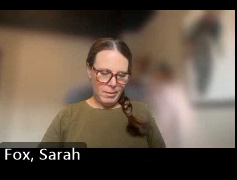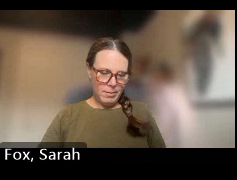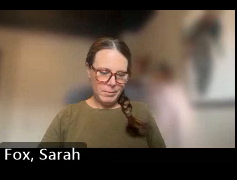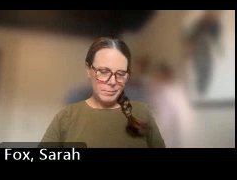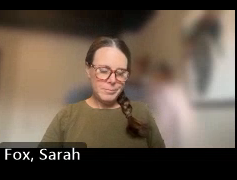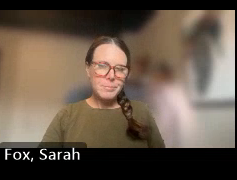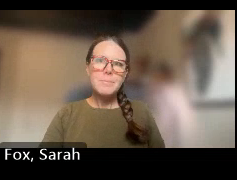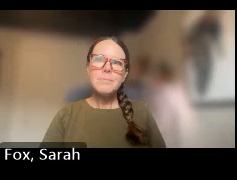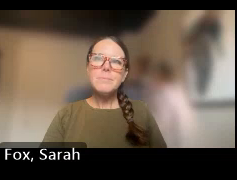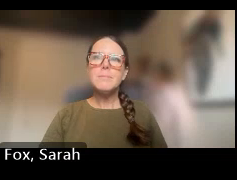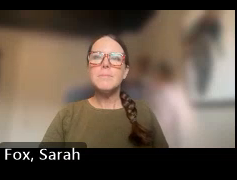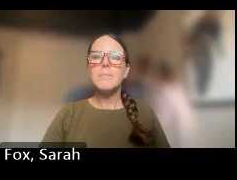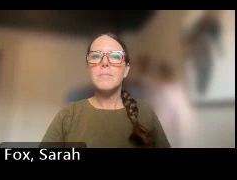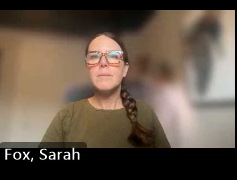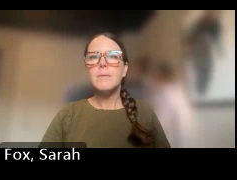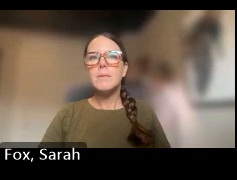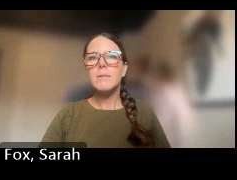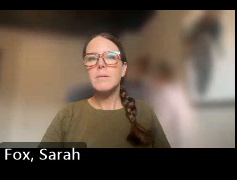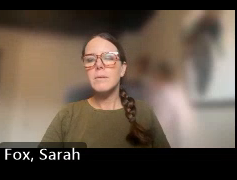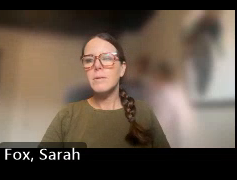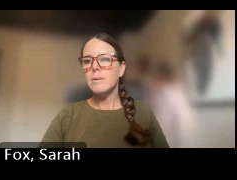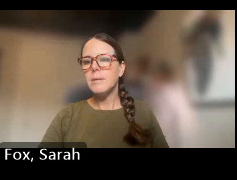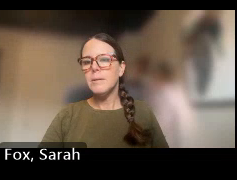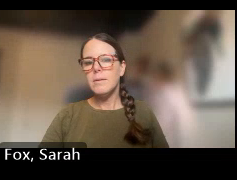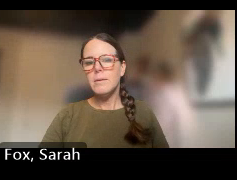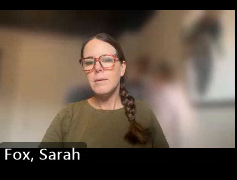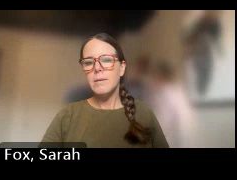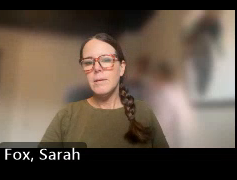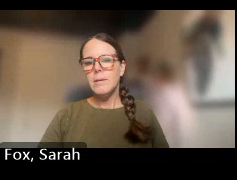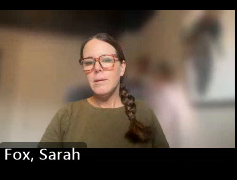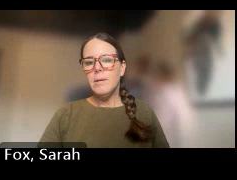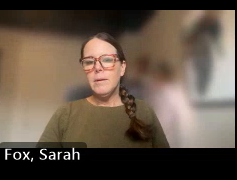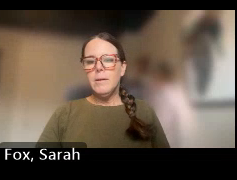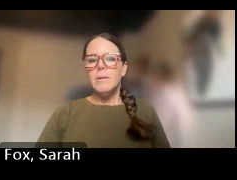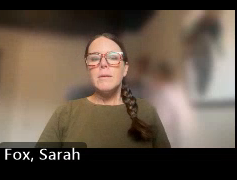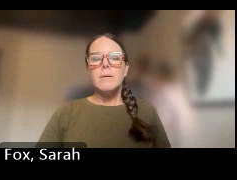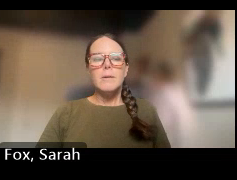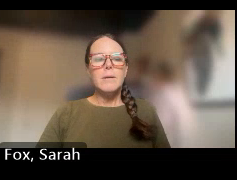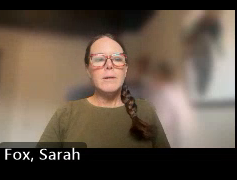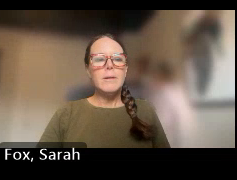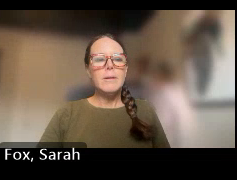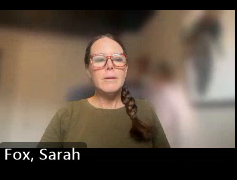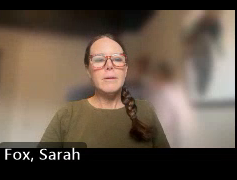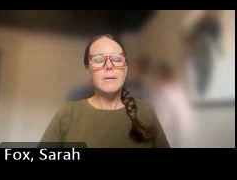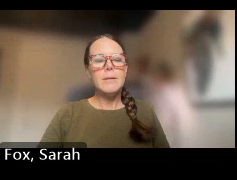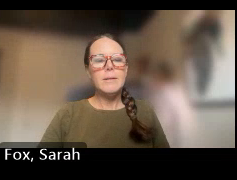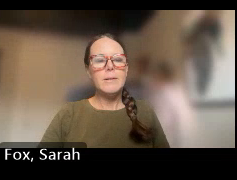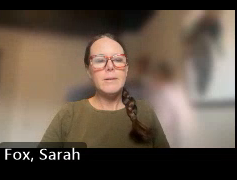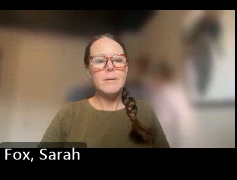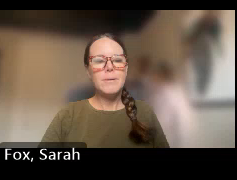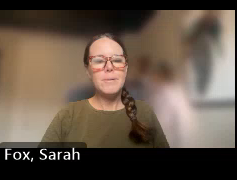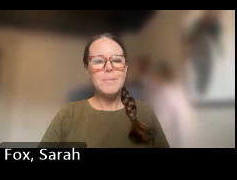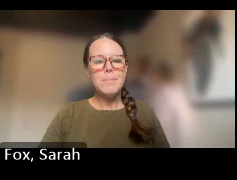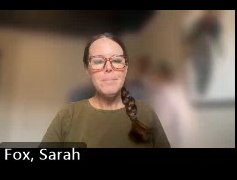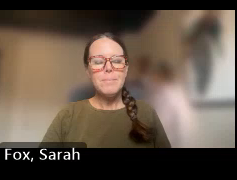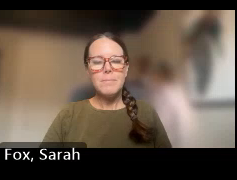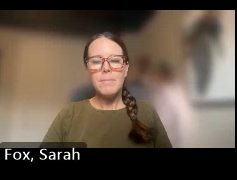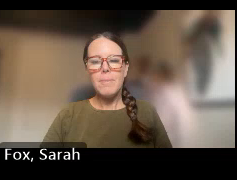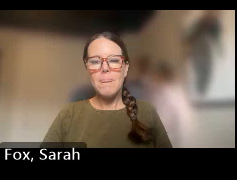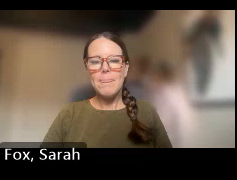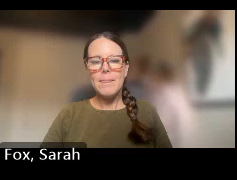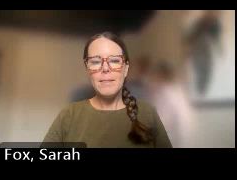presentations, they leave the room, and then obviously they abstain from voting on award recommendations to council when we